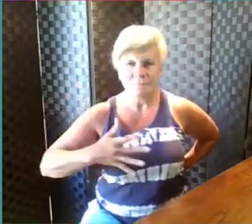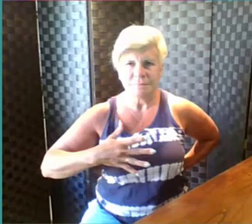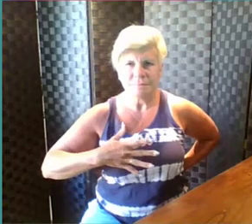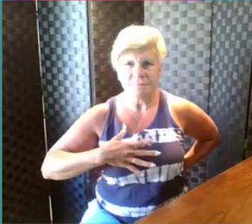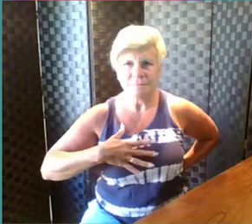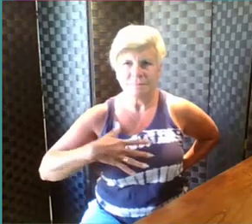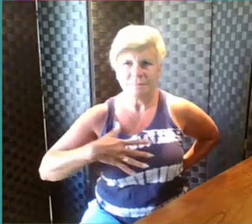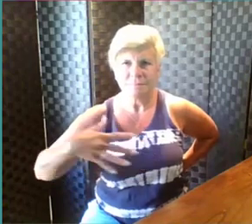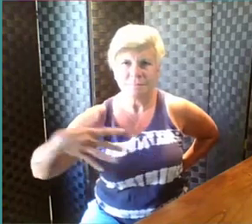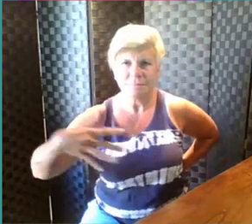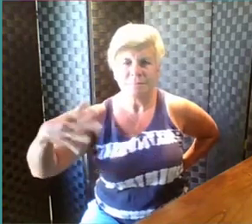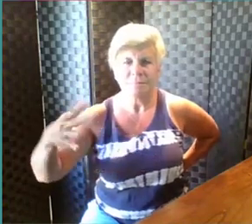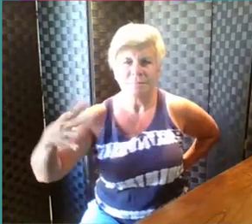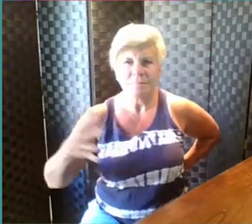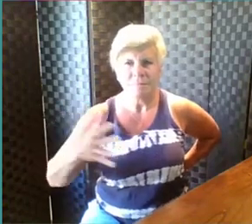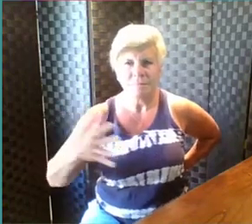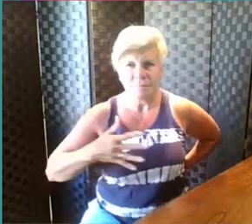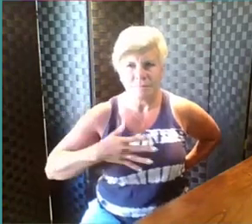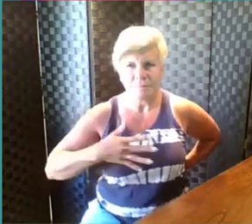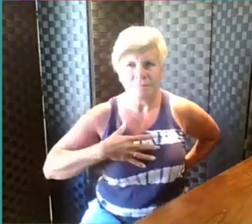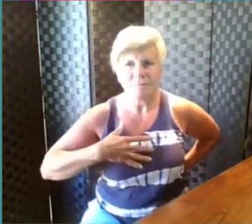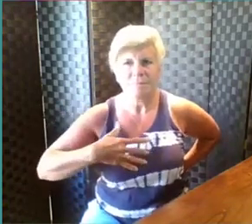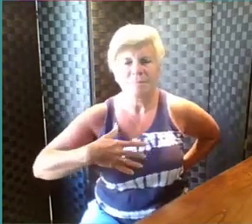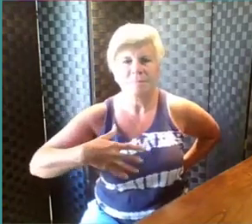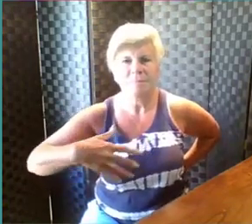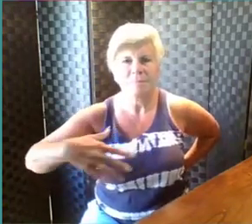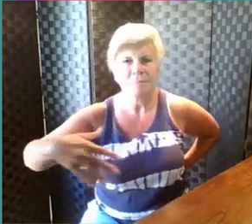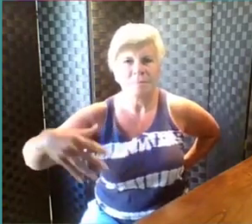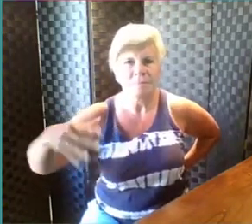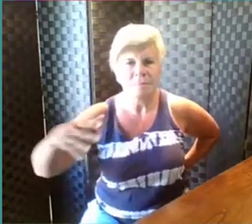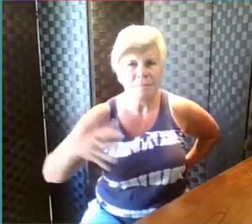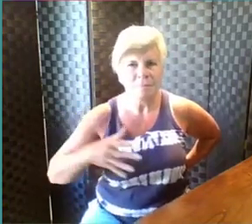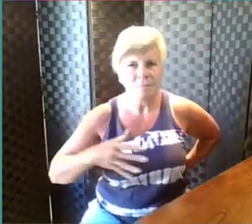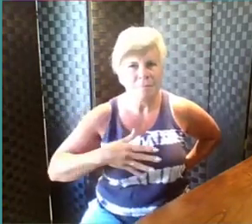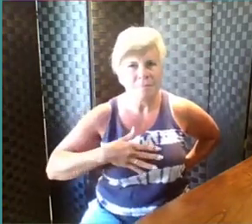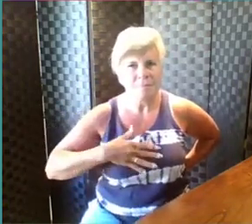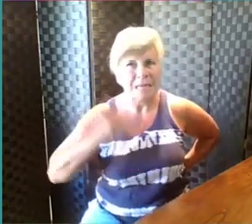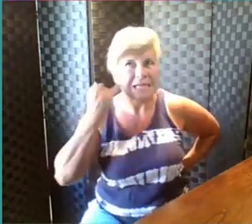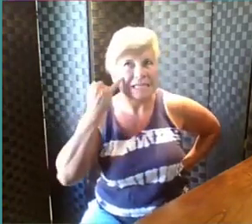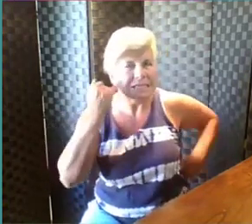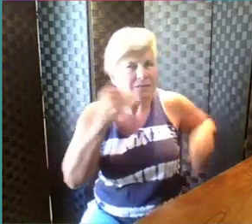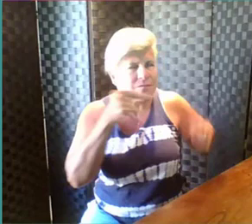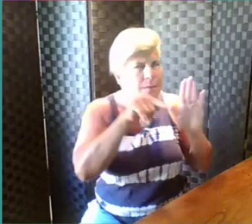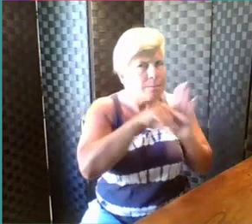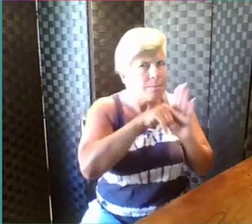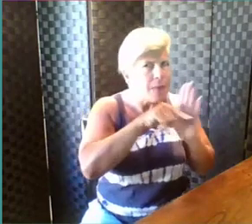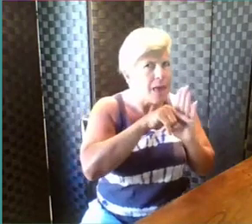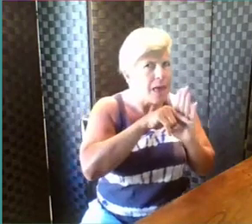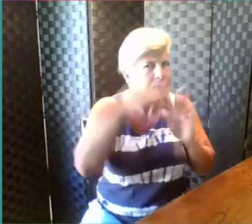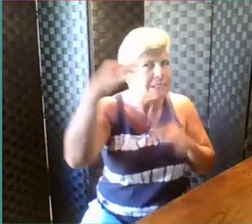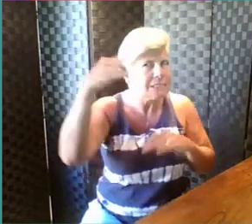This bell is ringing right now. Can you hear that?